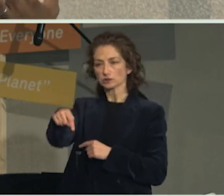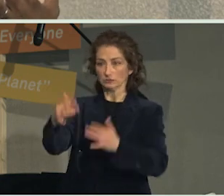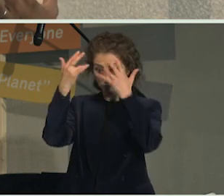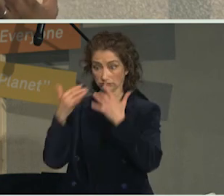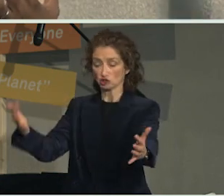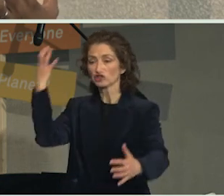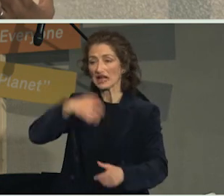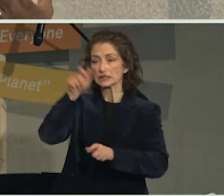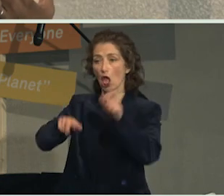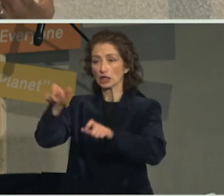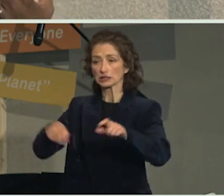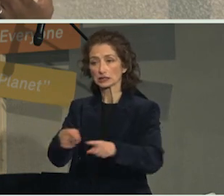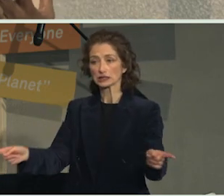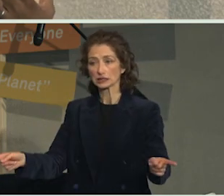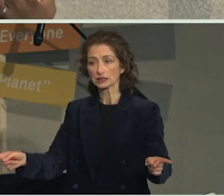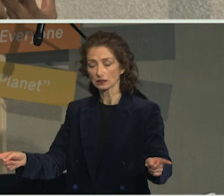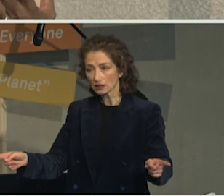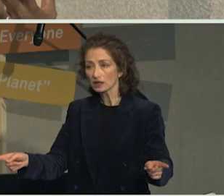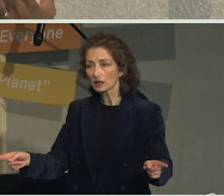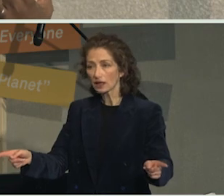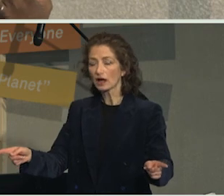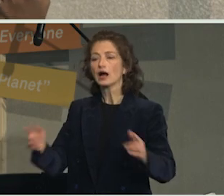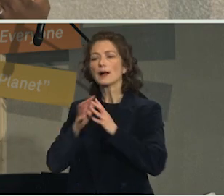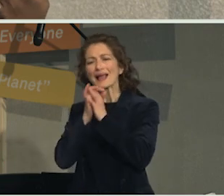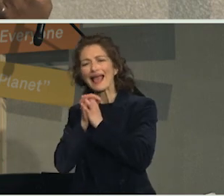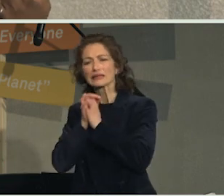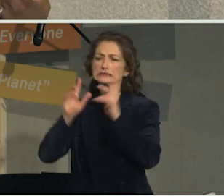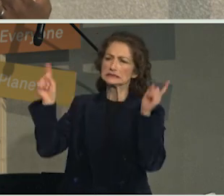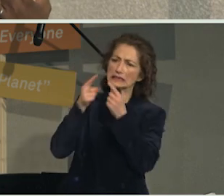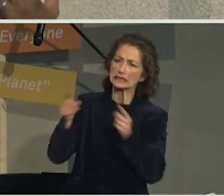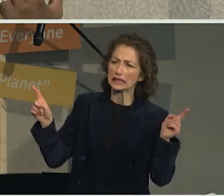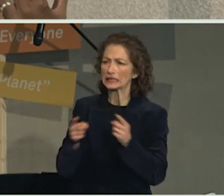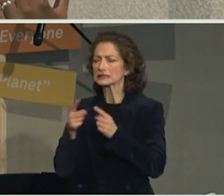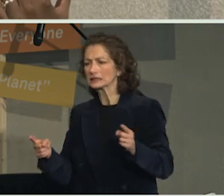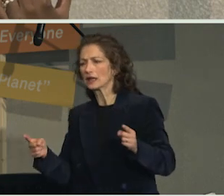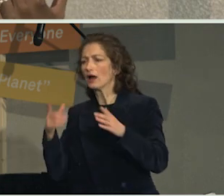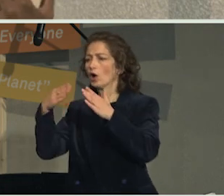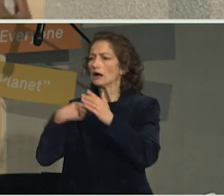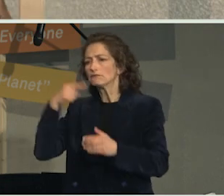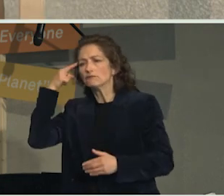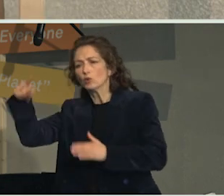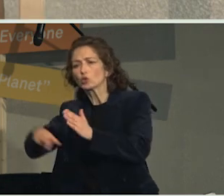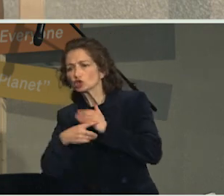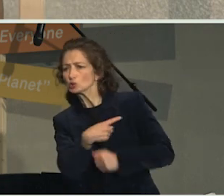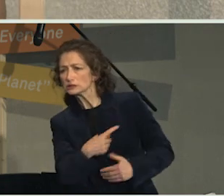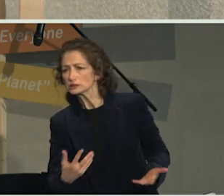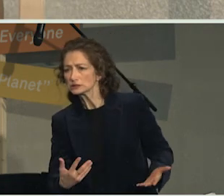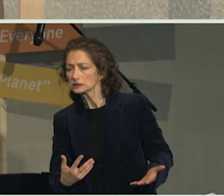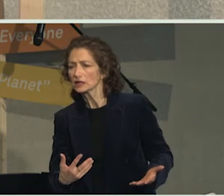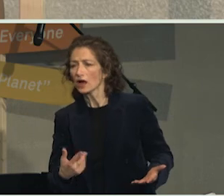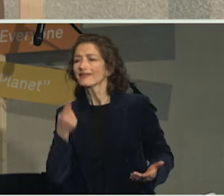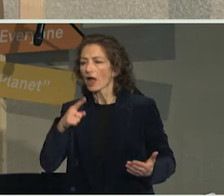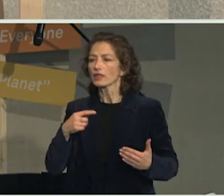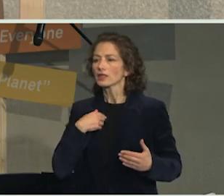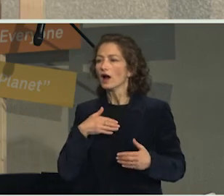Black people there, you know, praying and singing, and we thought that they had come to support her. And when we got closer